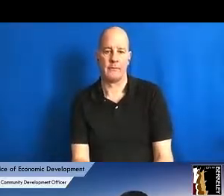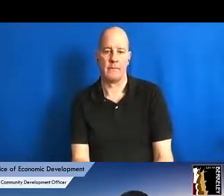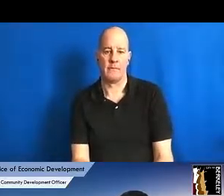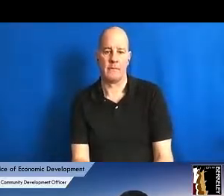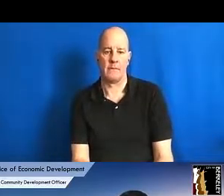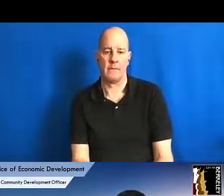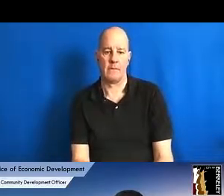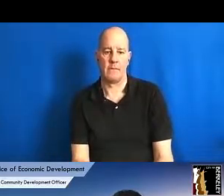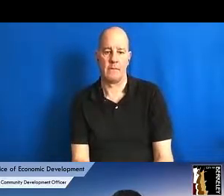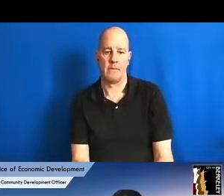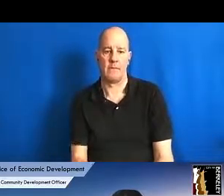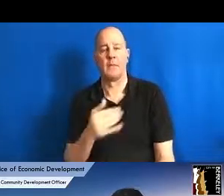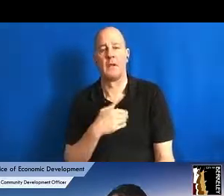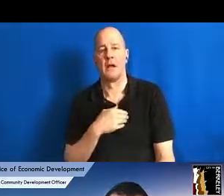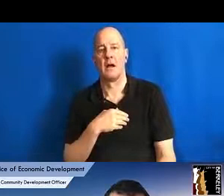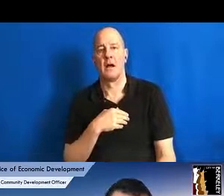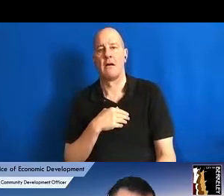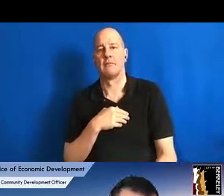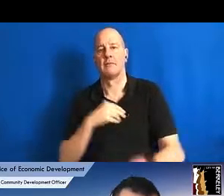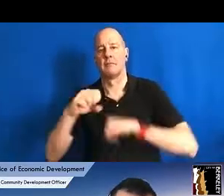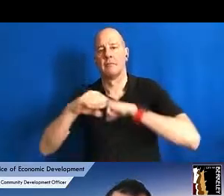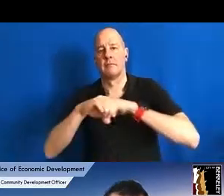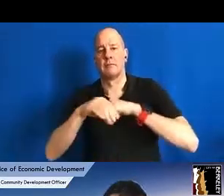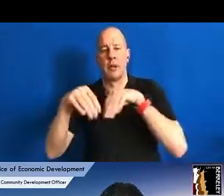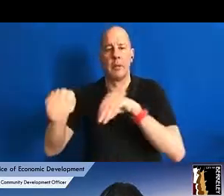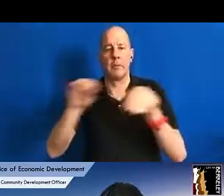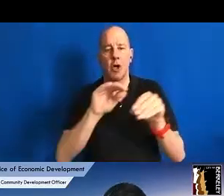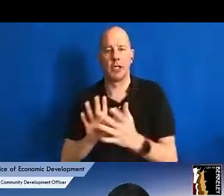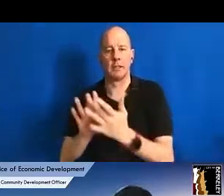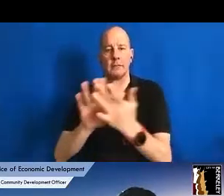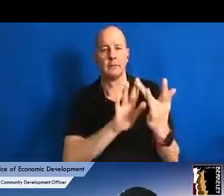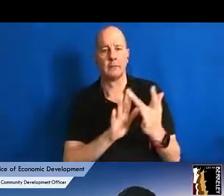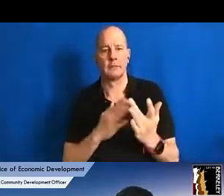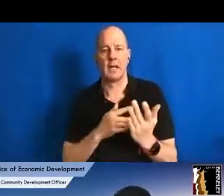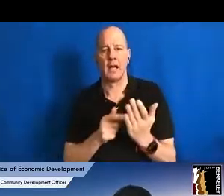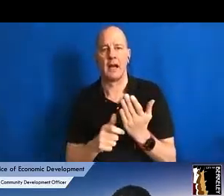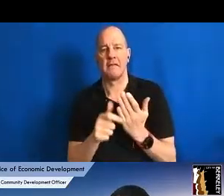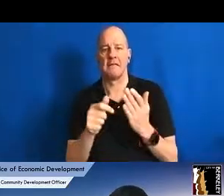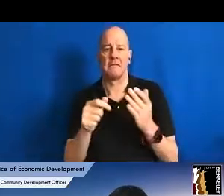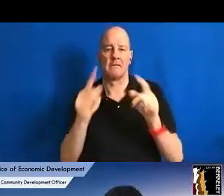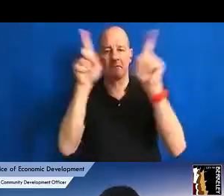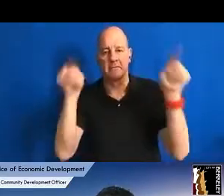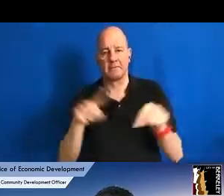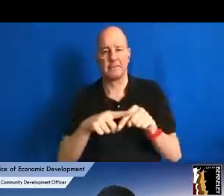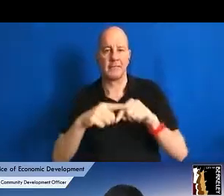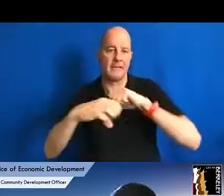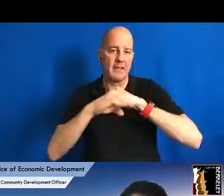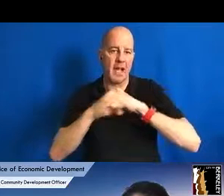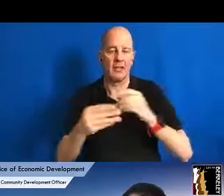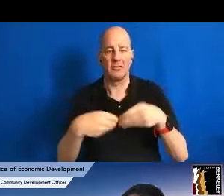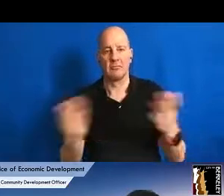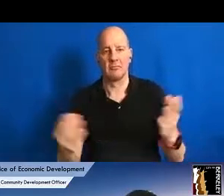also do some marketing outreach. Typical stuff is flyers, our elected officials, word of mouth, webinars like